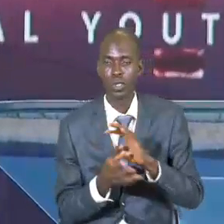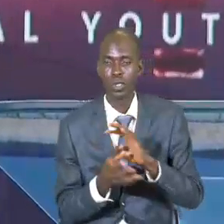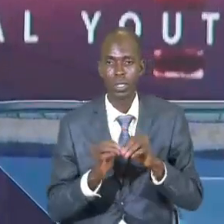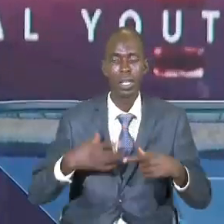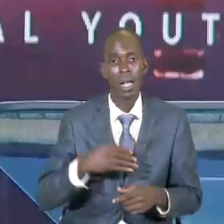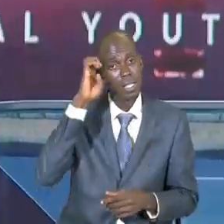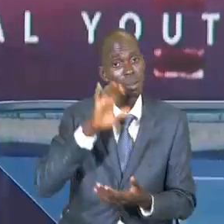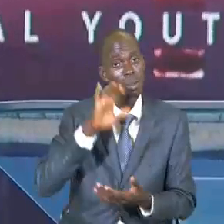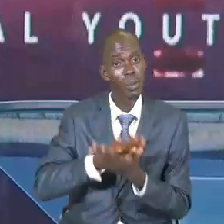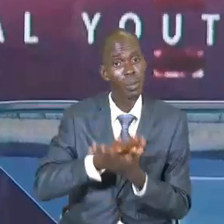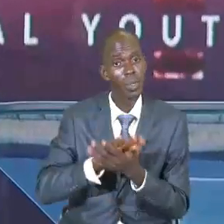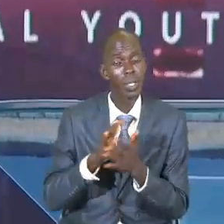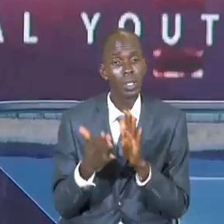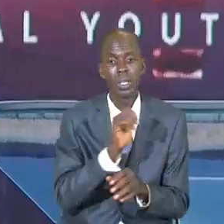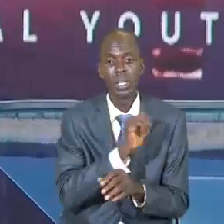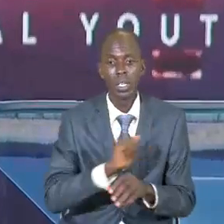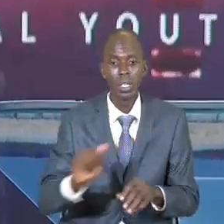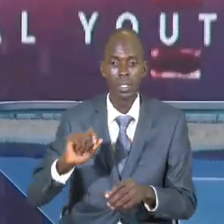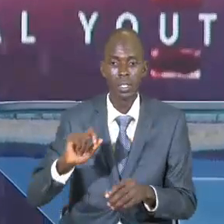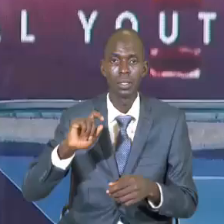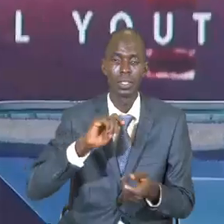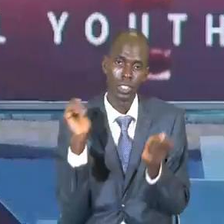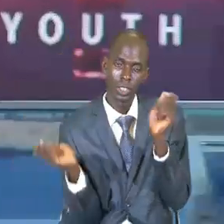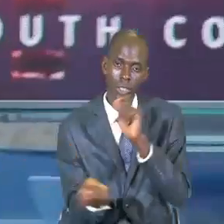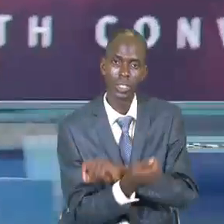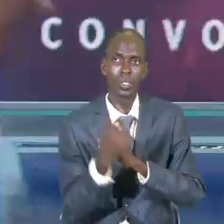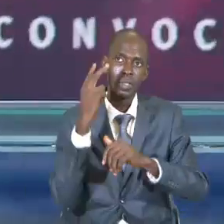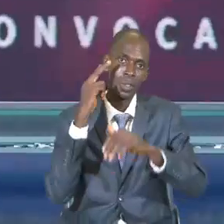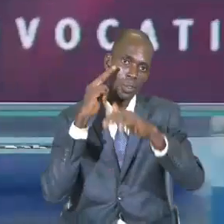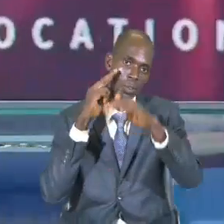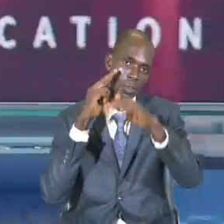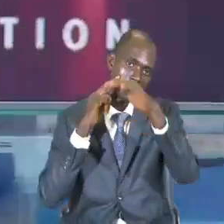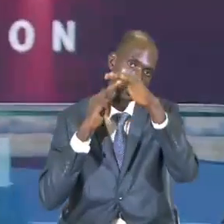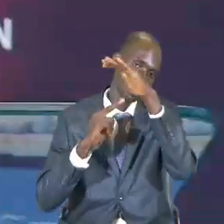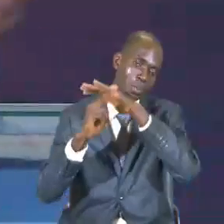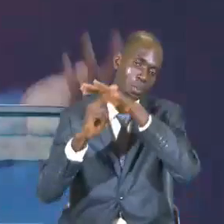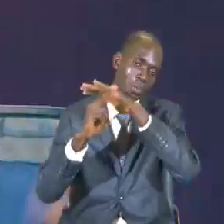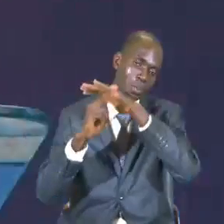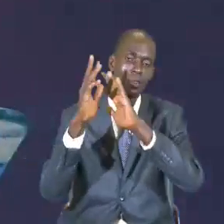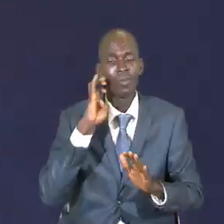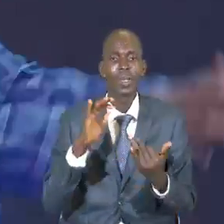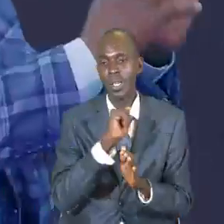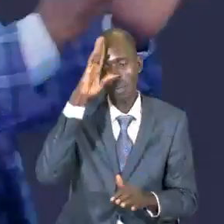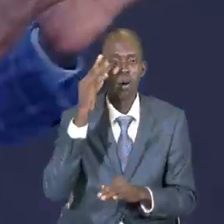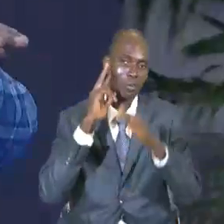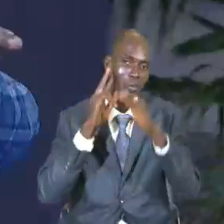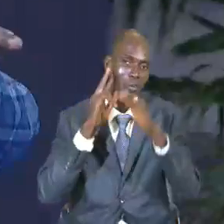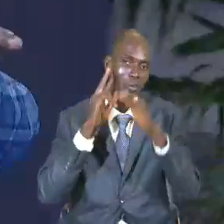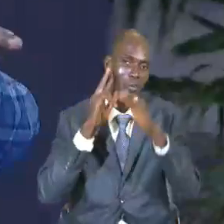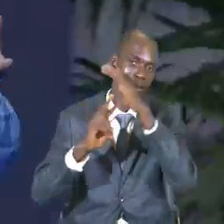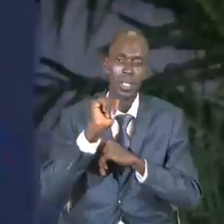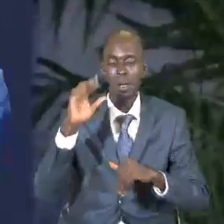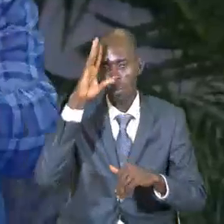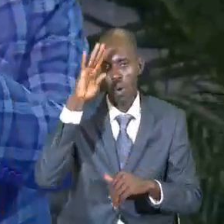visioner. He now had vision, a man of vision, a man of ideal, a man of goal, a man